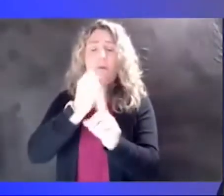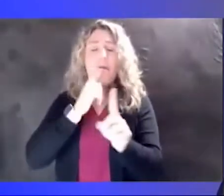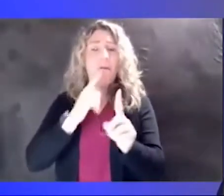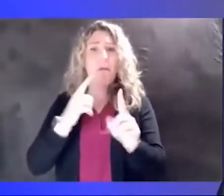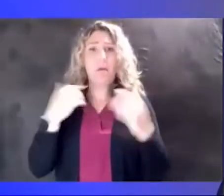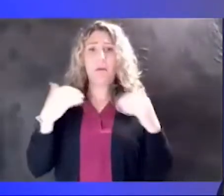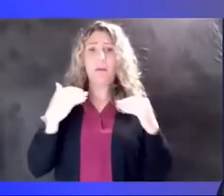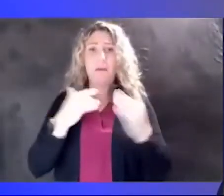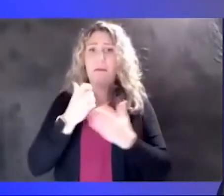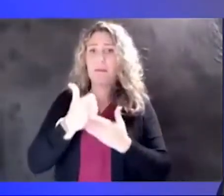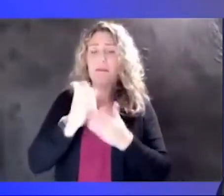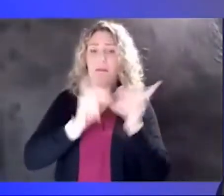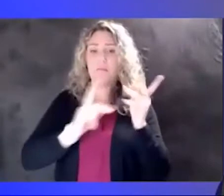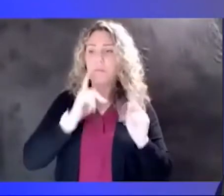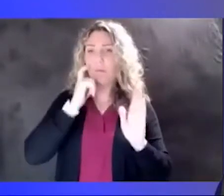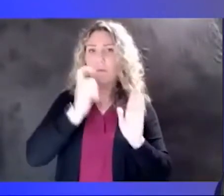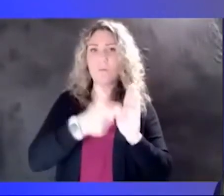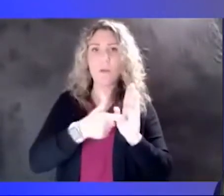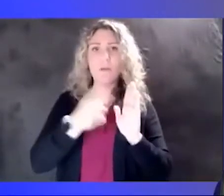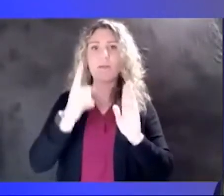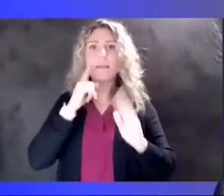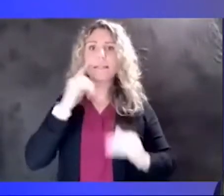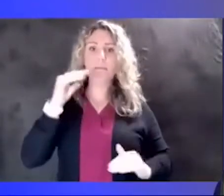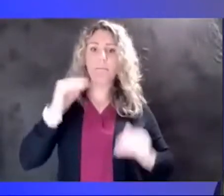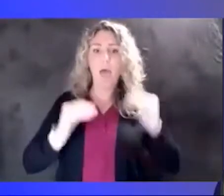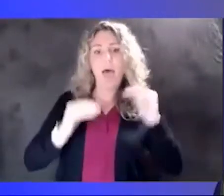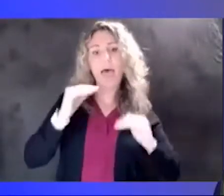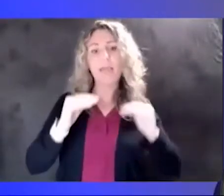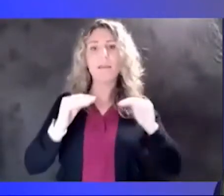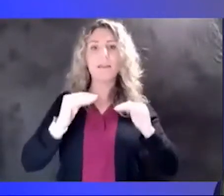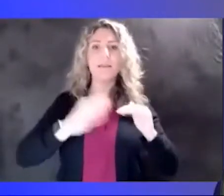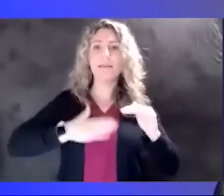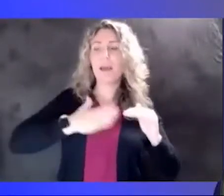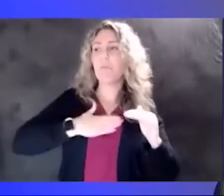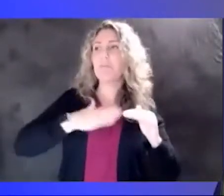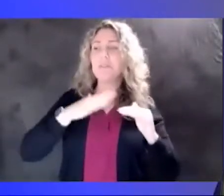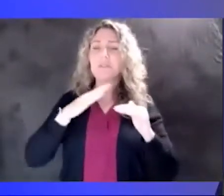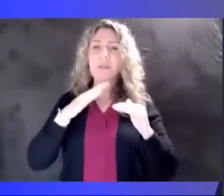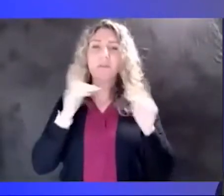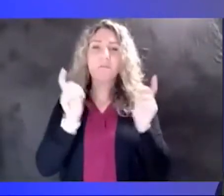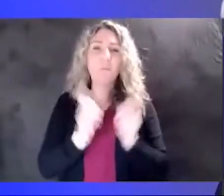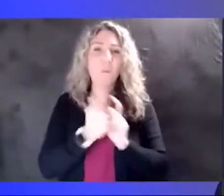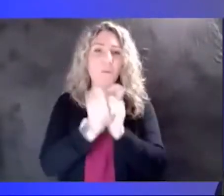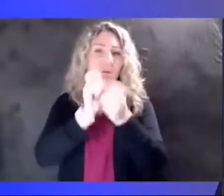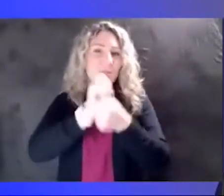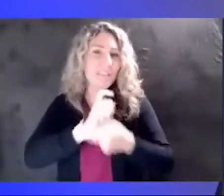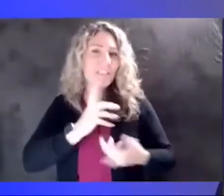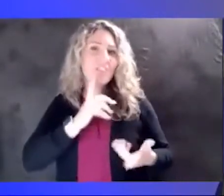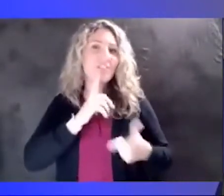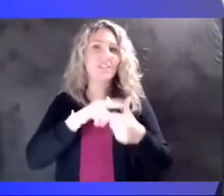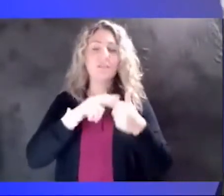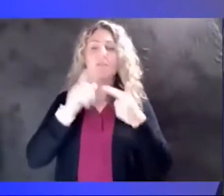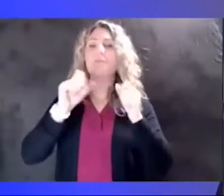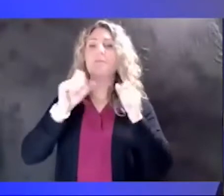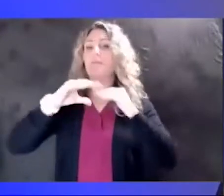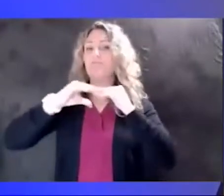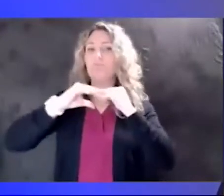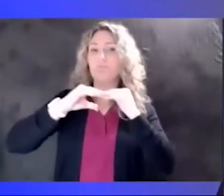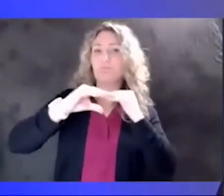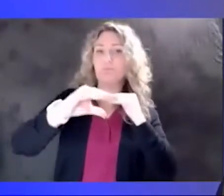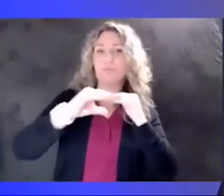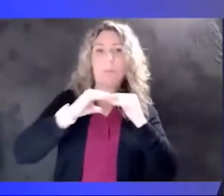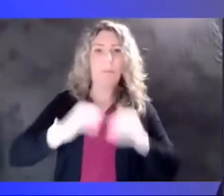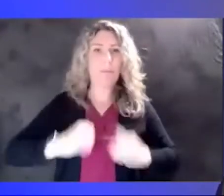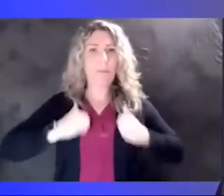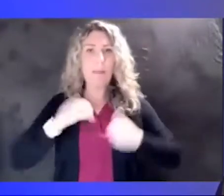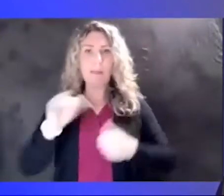maybe figuring out the balance, being happy with small changes at a time so that you can sustain this lifestyle that you're working on